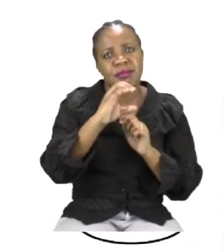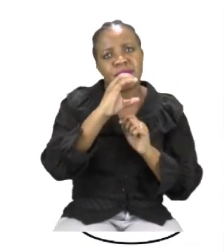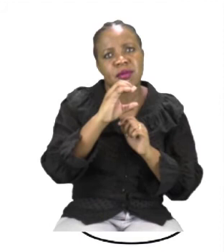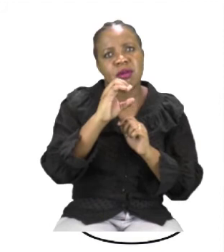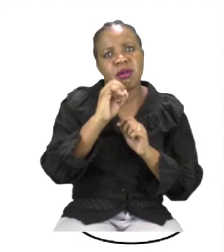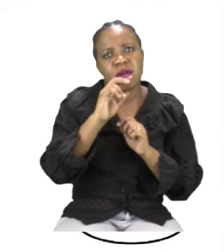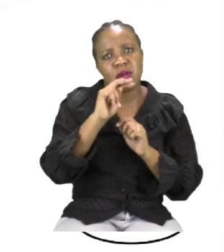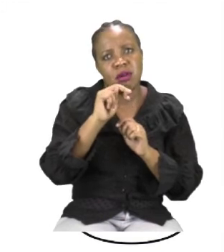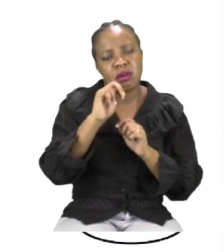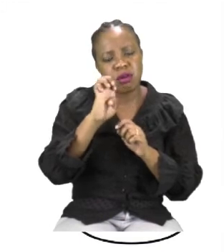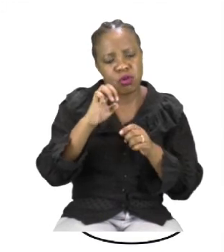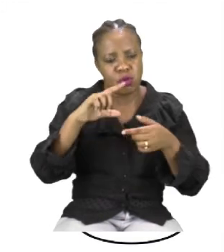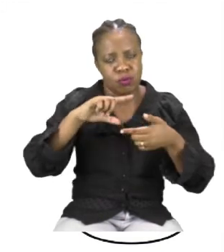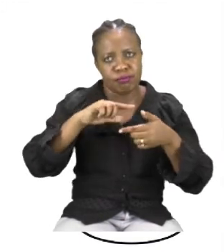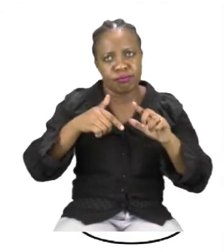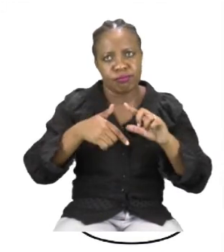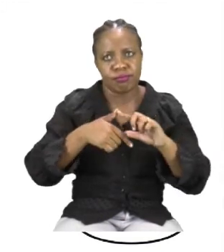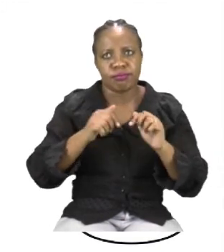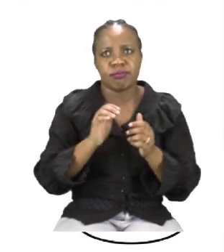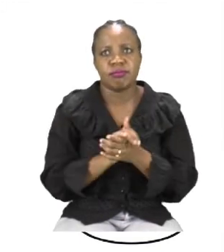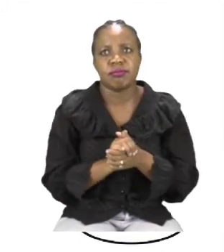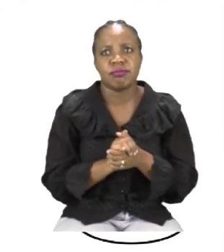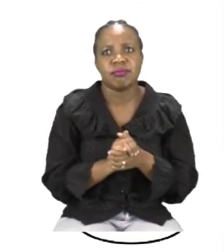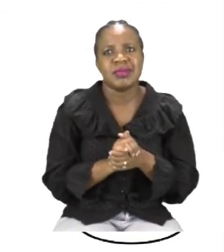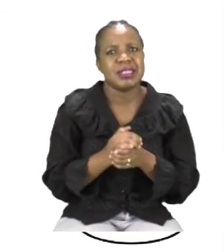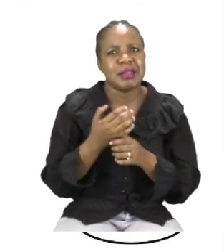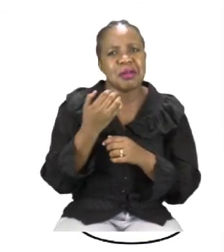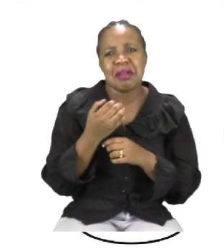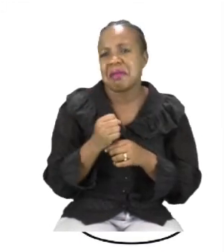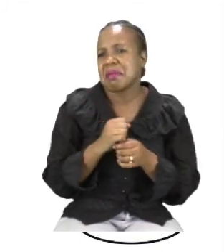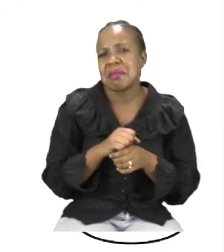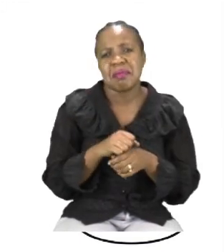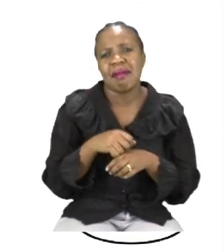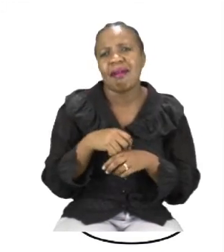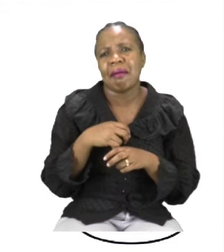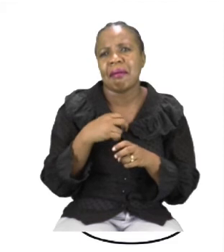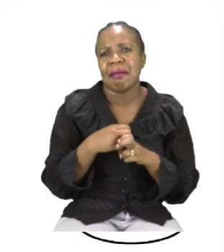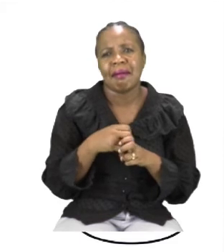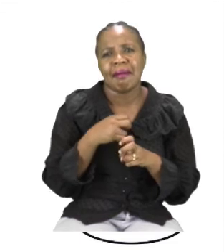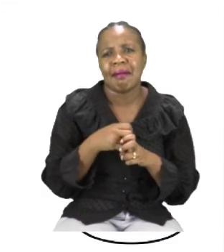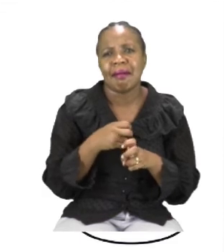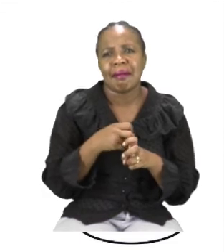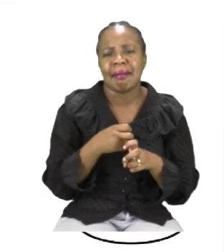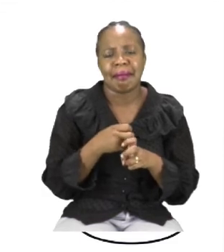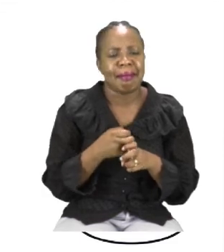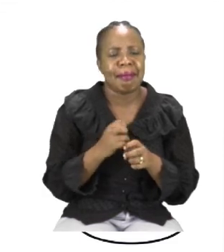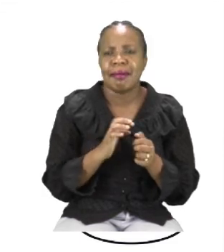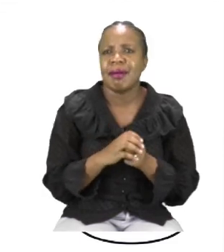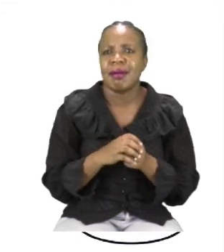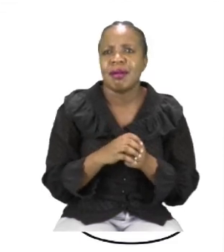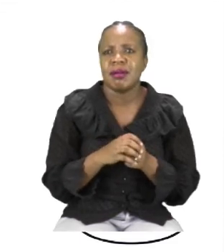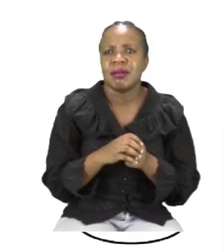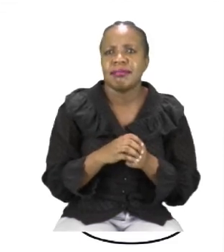we have an actual traffic cone. Now these are very important because they tell us whether or not we